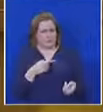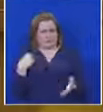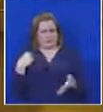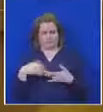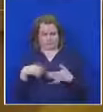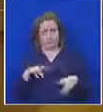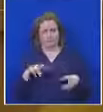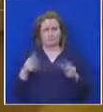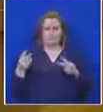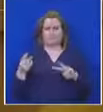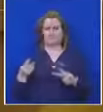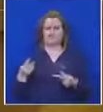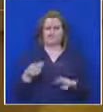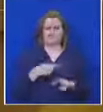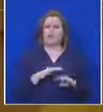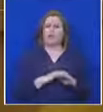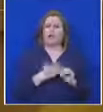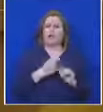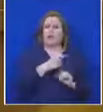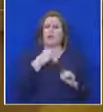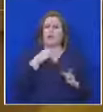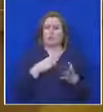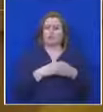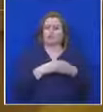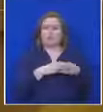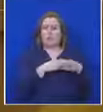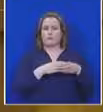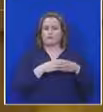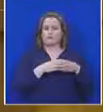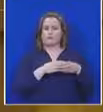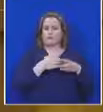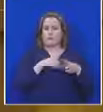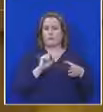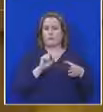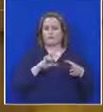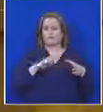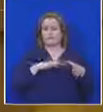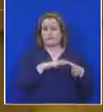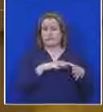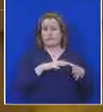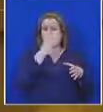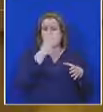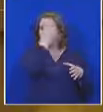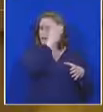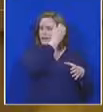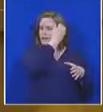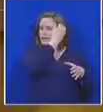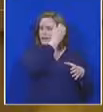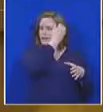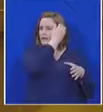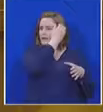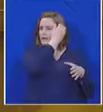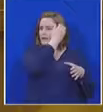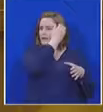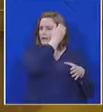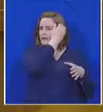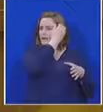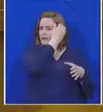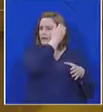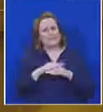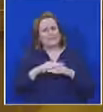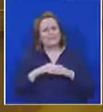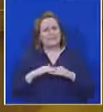the caucus of the ruling party here in parliament. And some of the things are just basic, chief whip. The